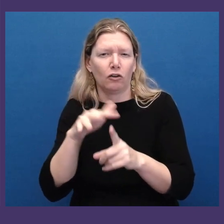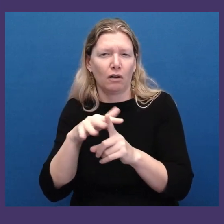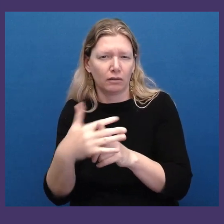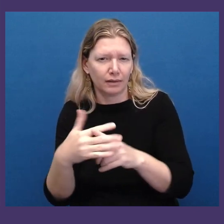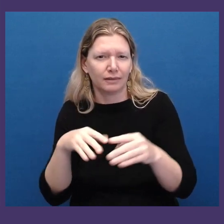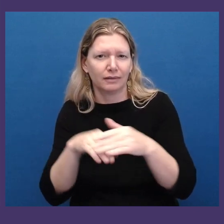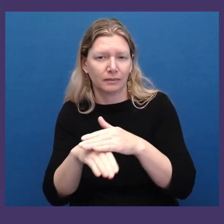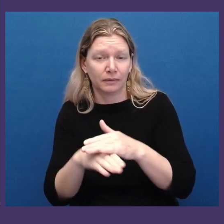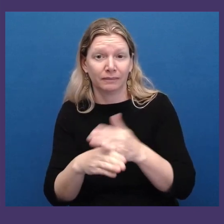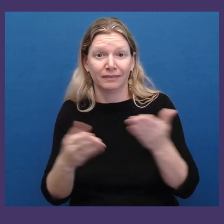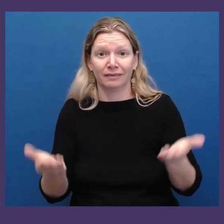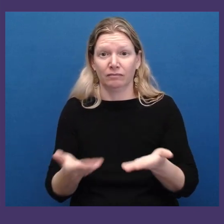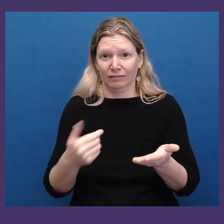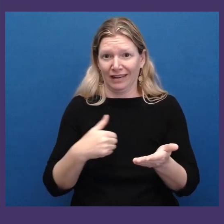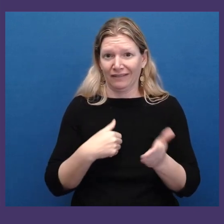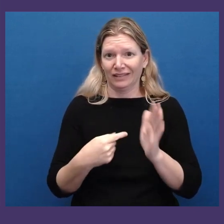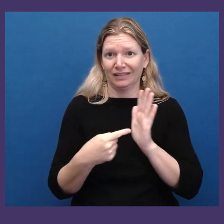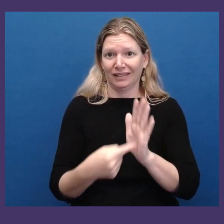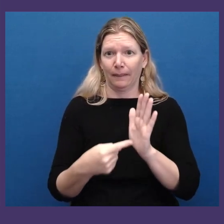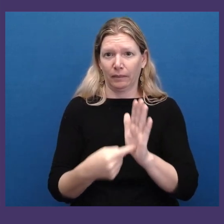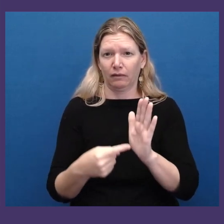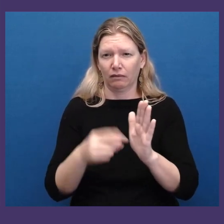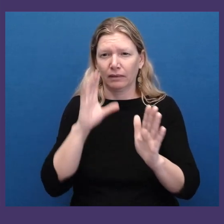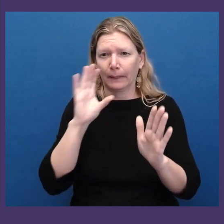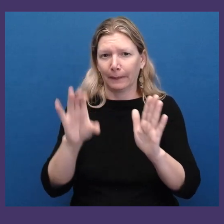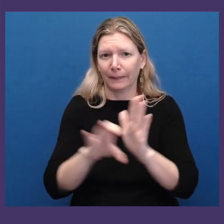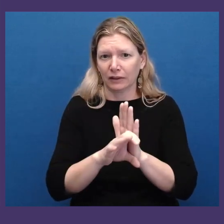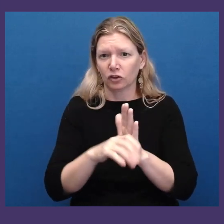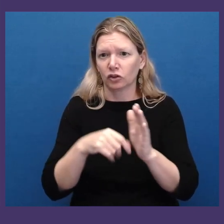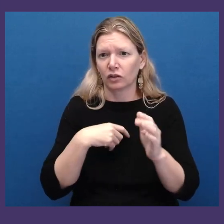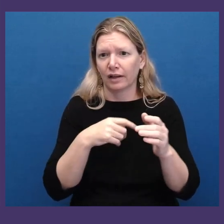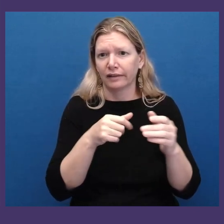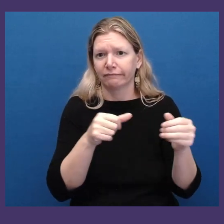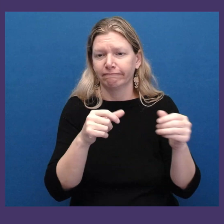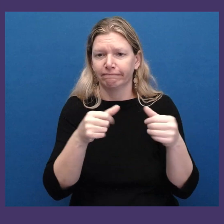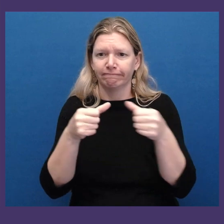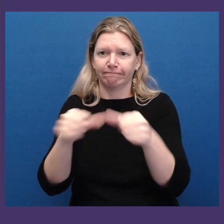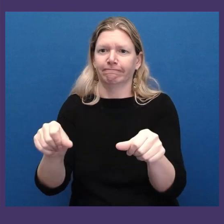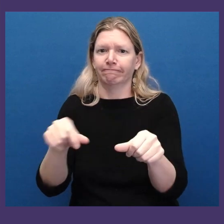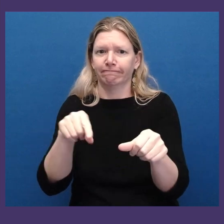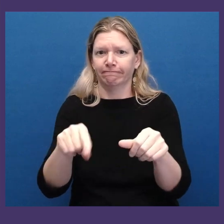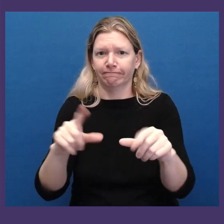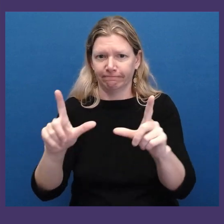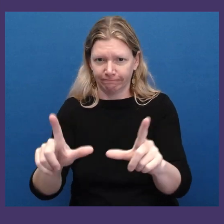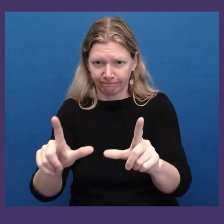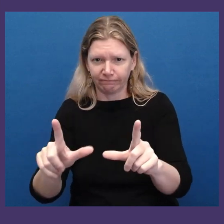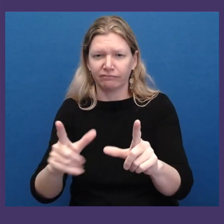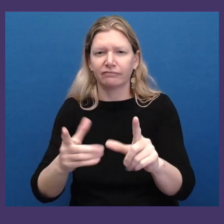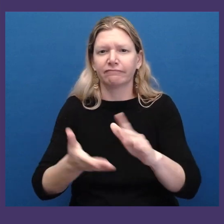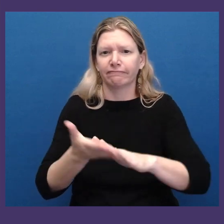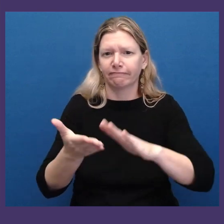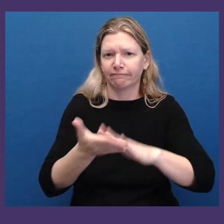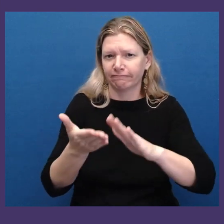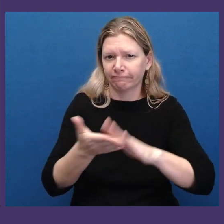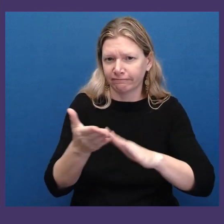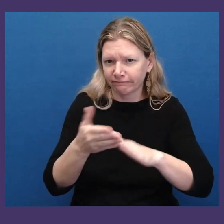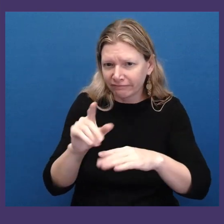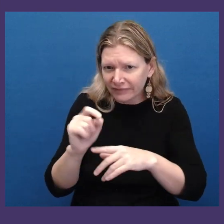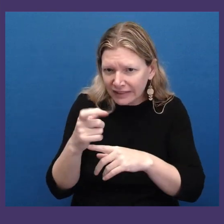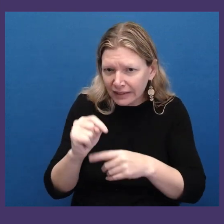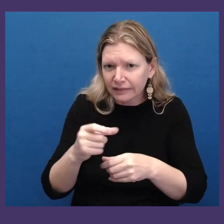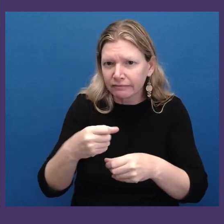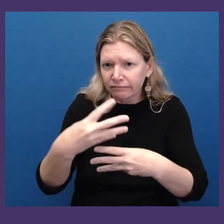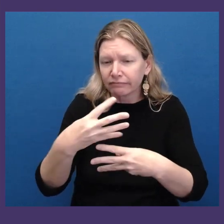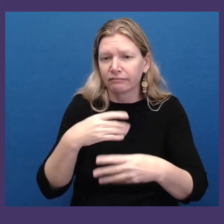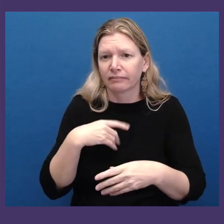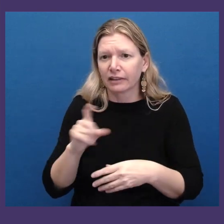have pasted the image to generate alt text, and my cursor is inside the alt text placeholder. I'm going to press